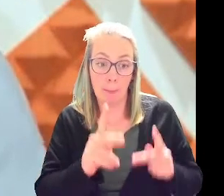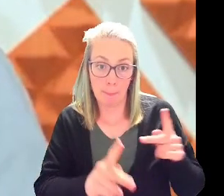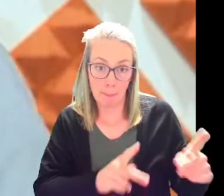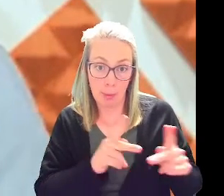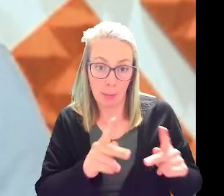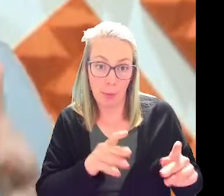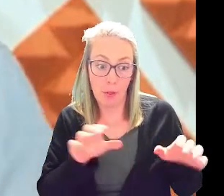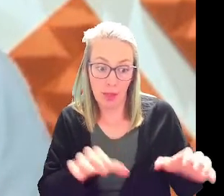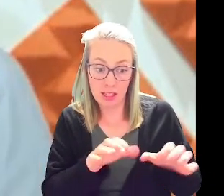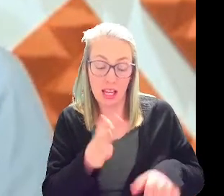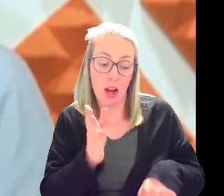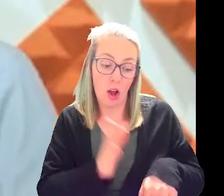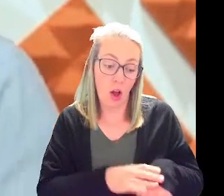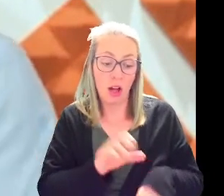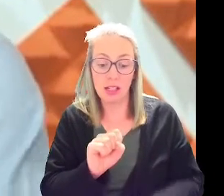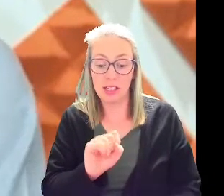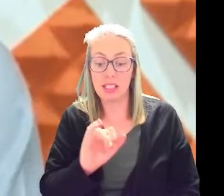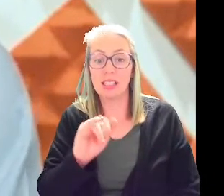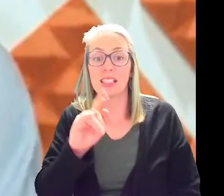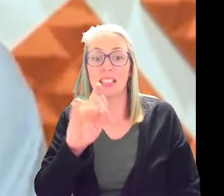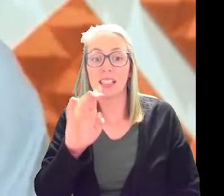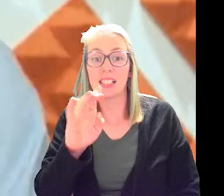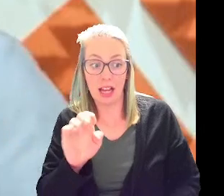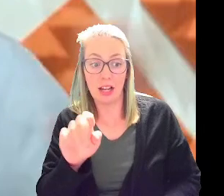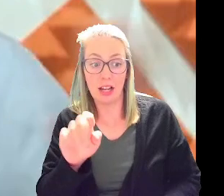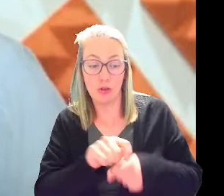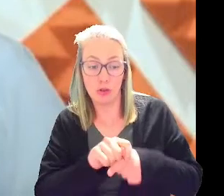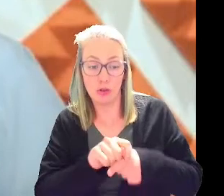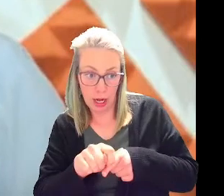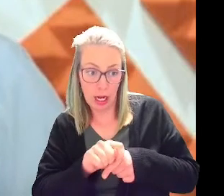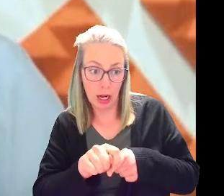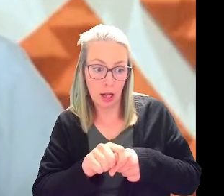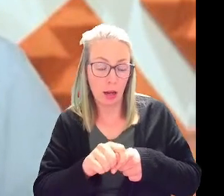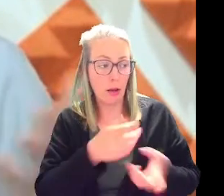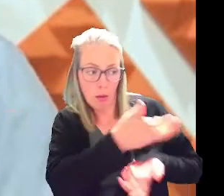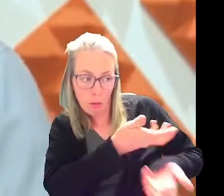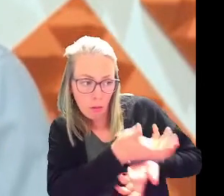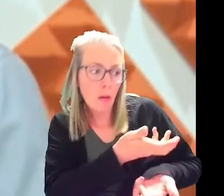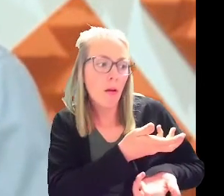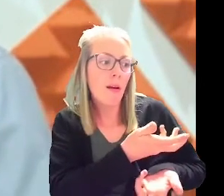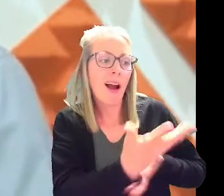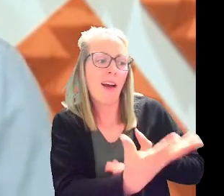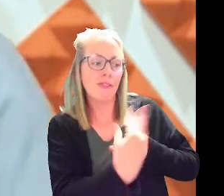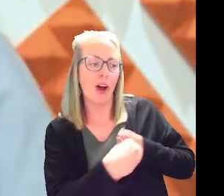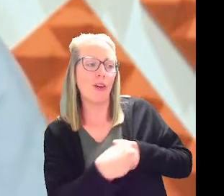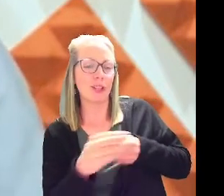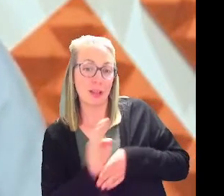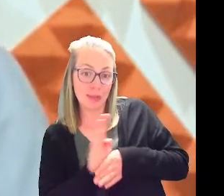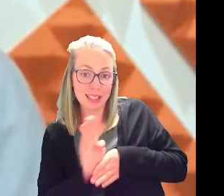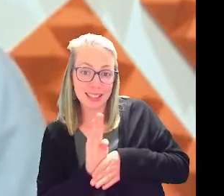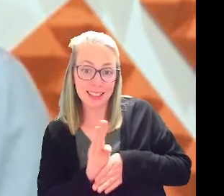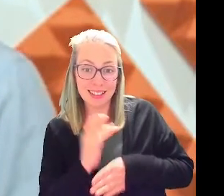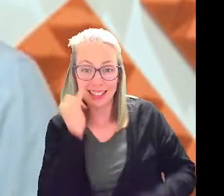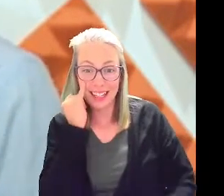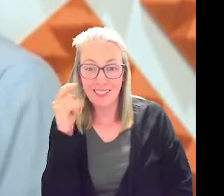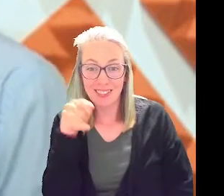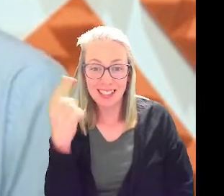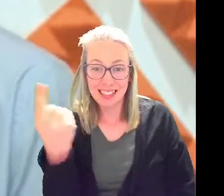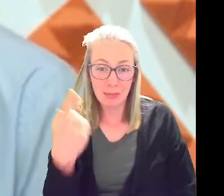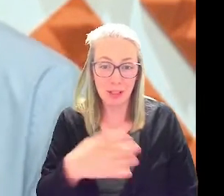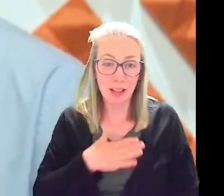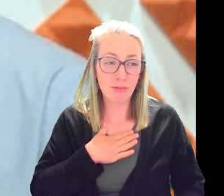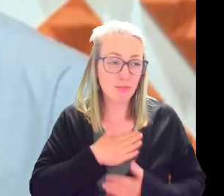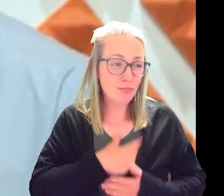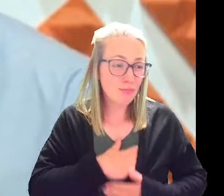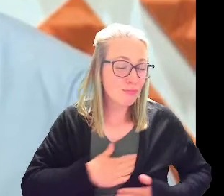did on-site training, helped him do it, and now they're part of his business. So if this is something you like, if you have a kind of a green thumb